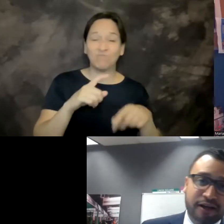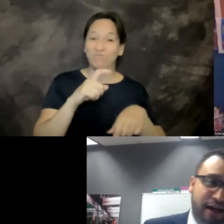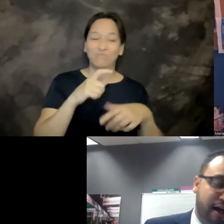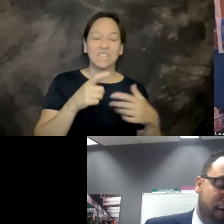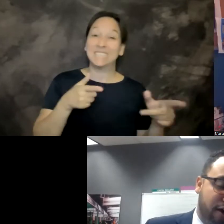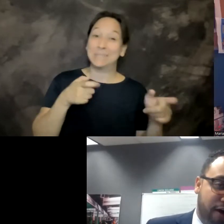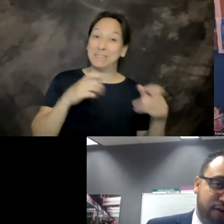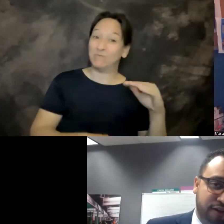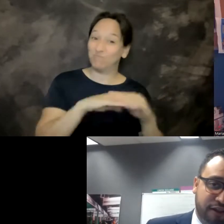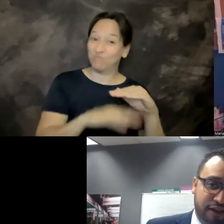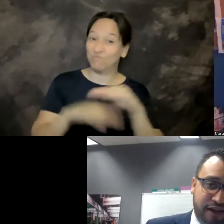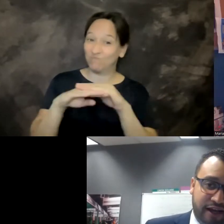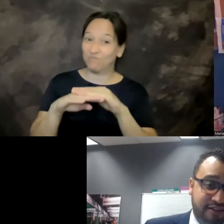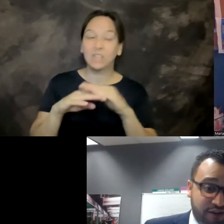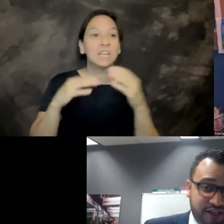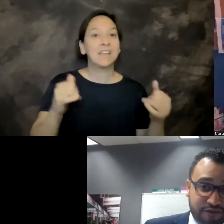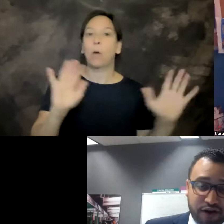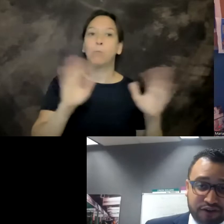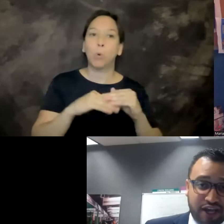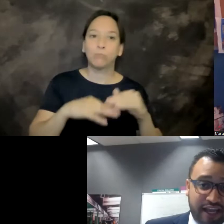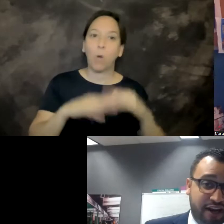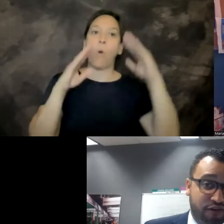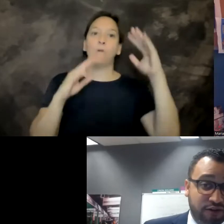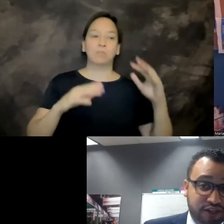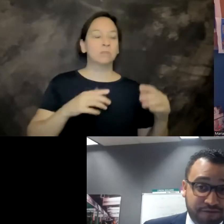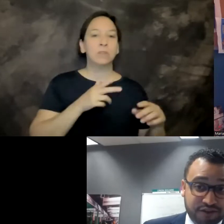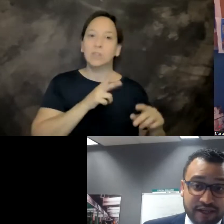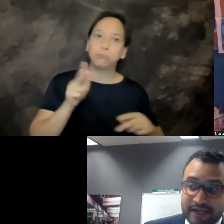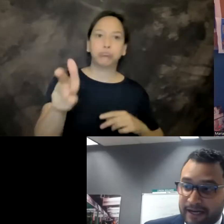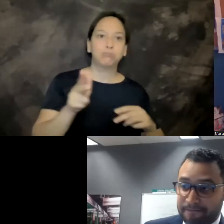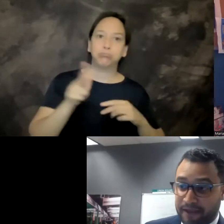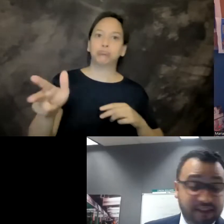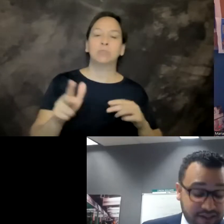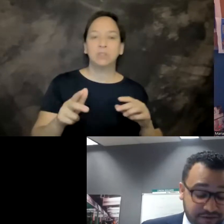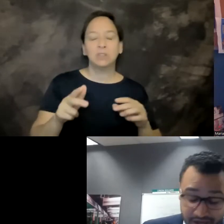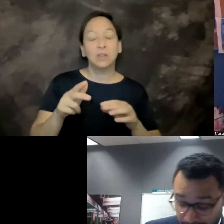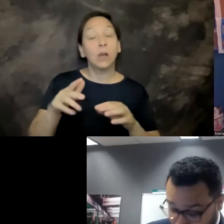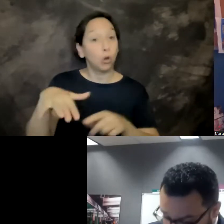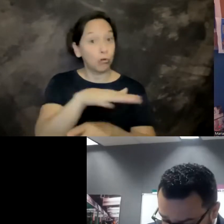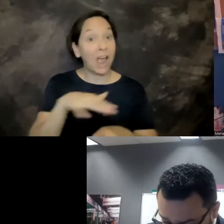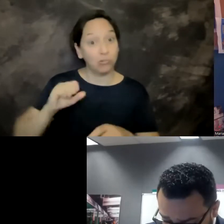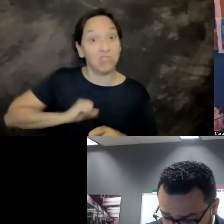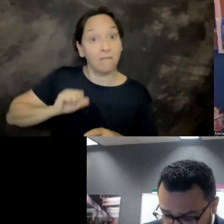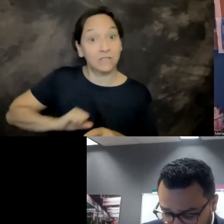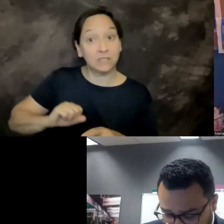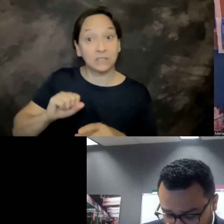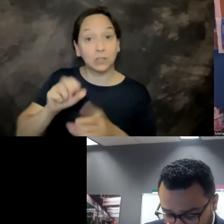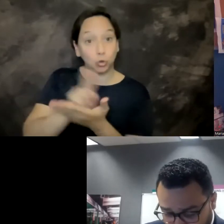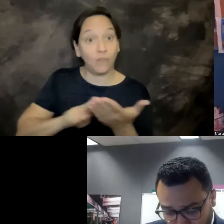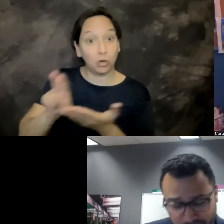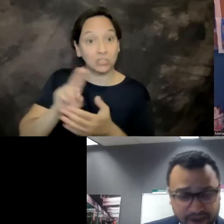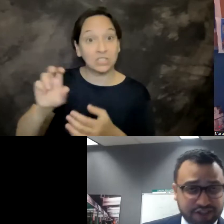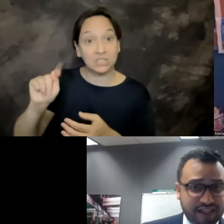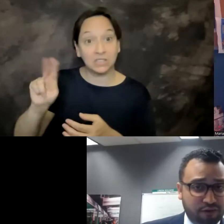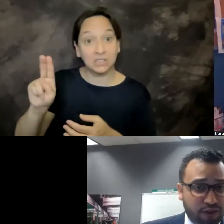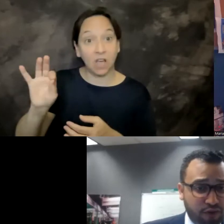particular around the south side of the Orange Line, in and around Tufts, in the Tufts area. I also